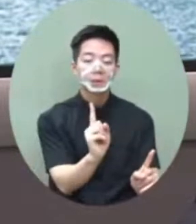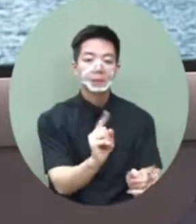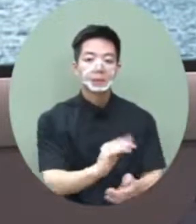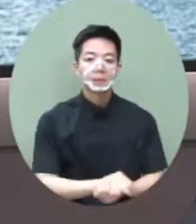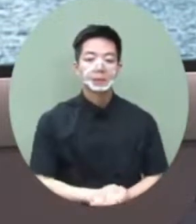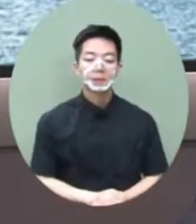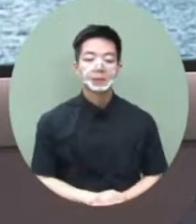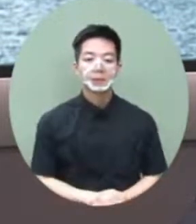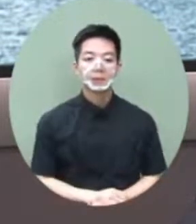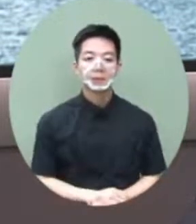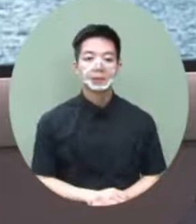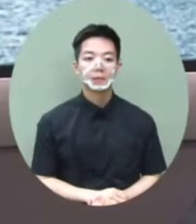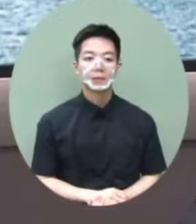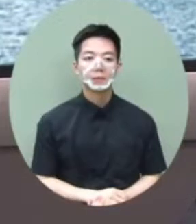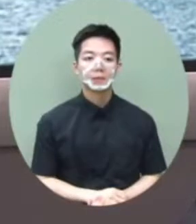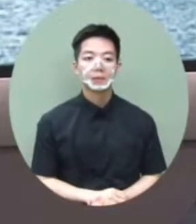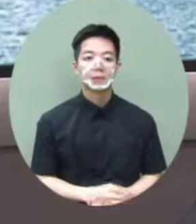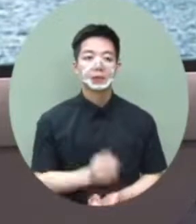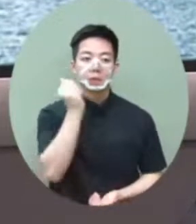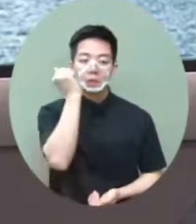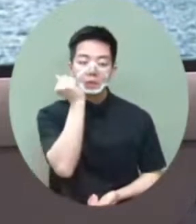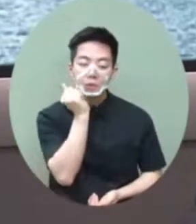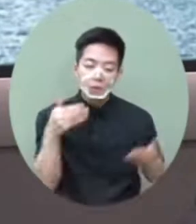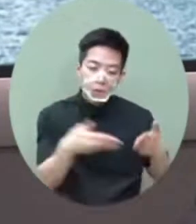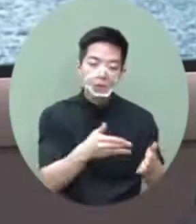design of the Asia World Expo facility